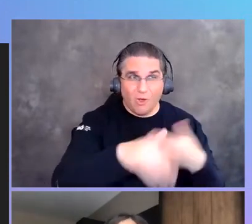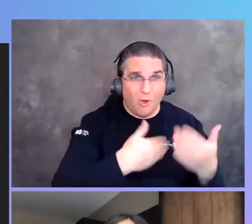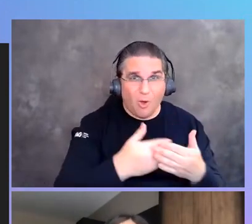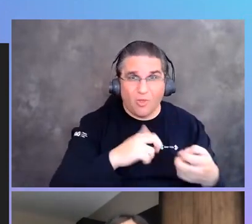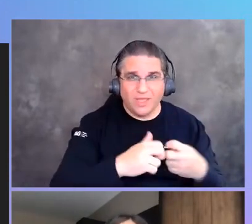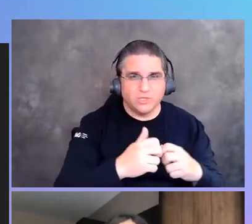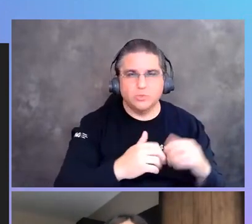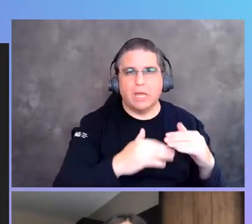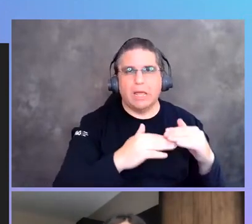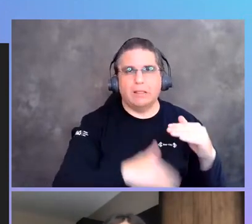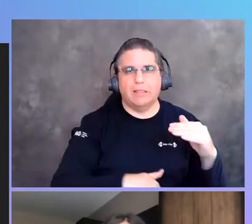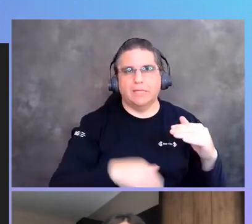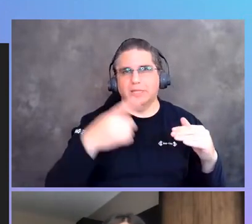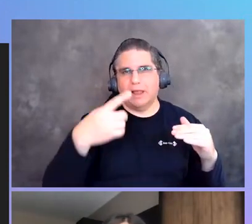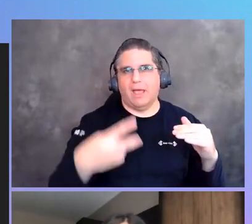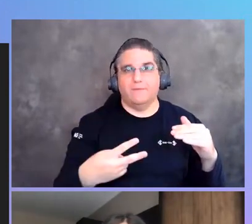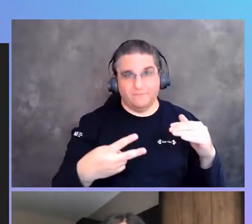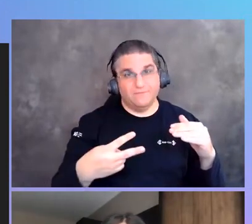a well-known